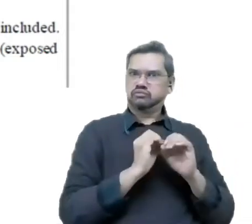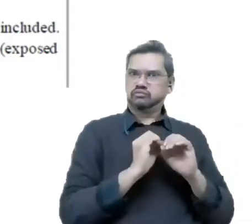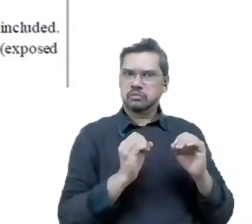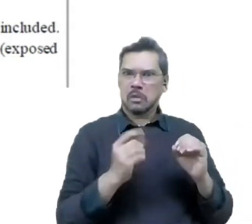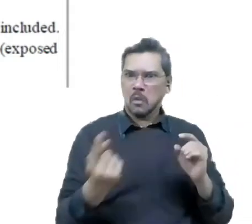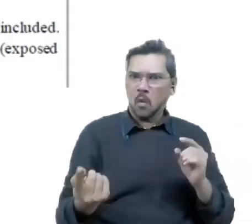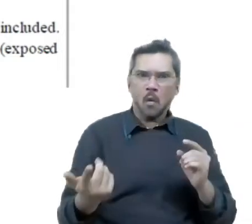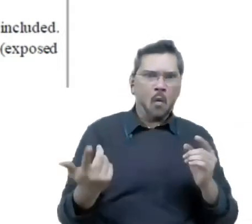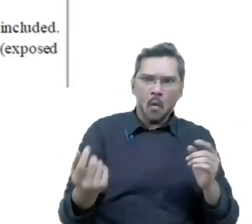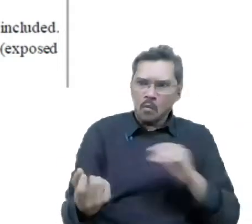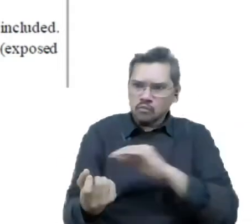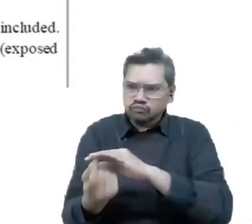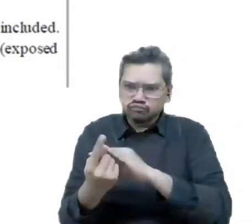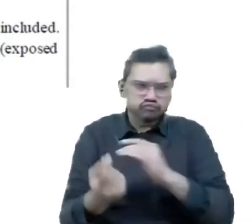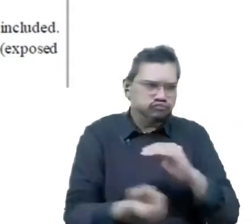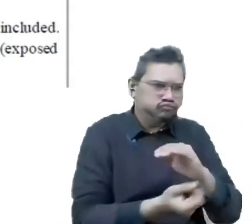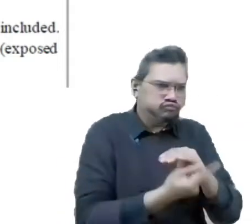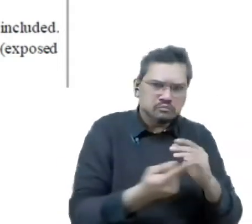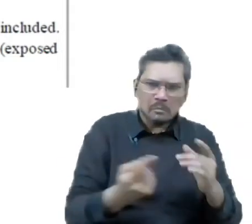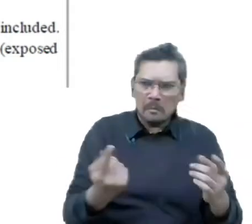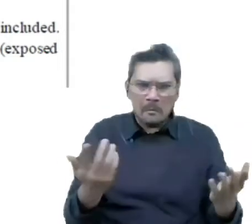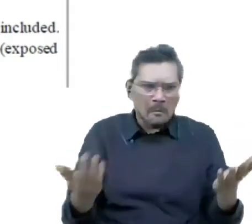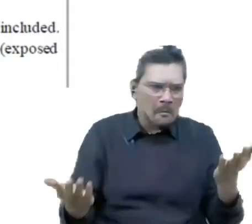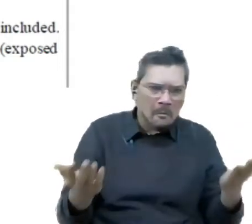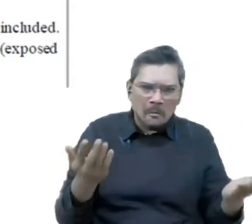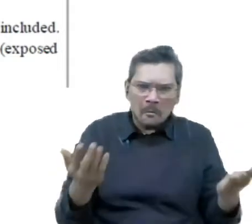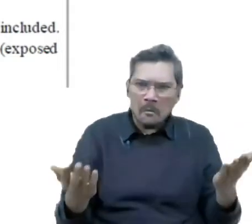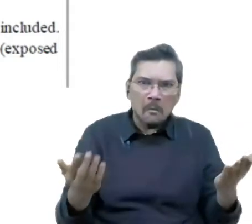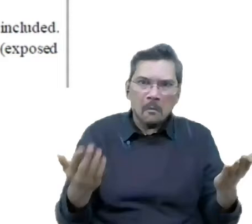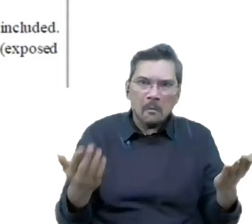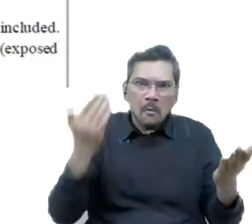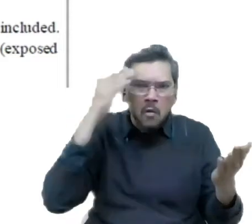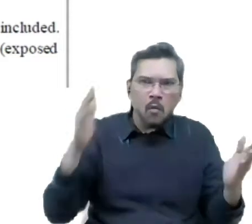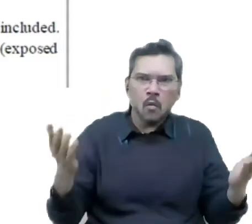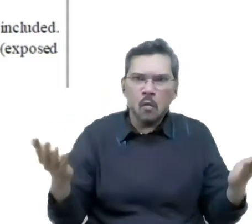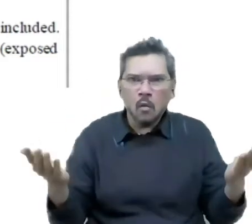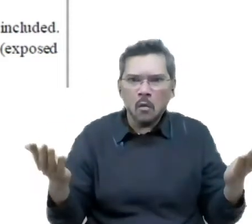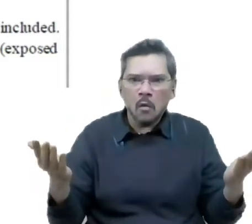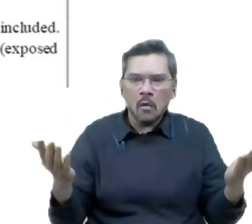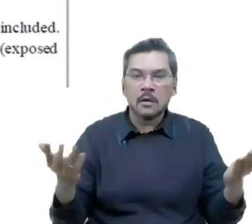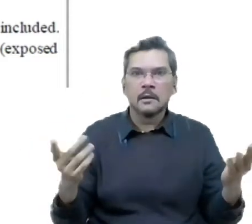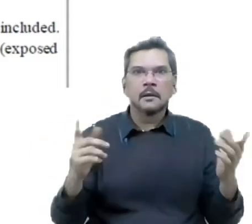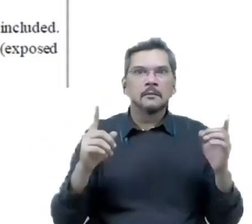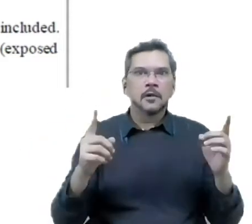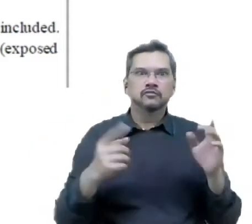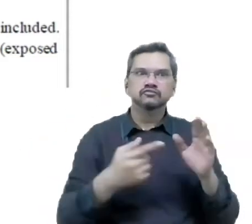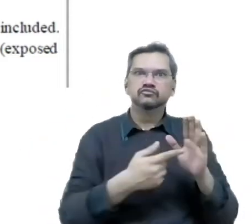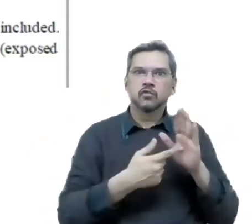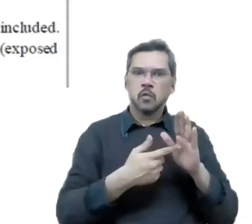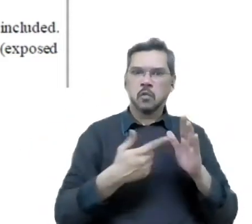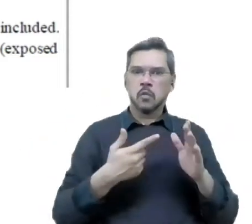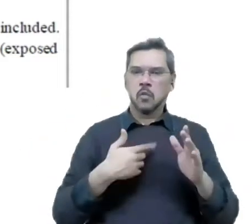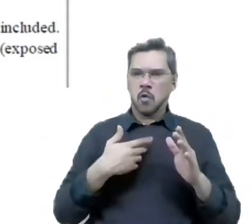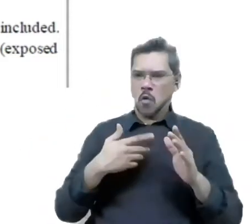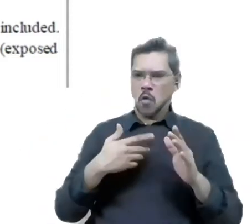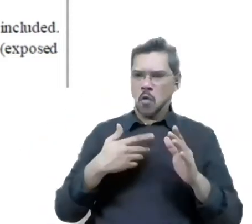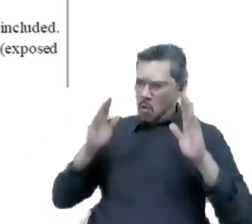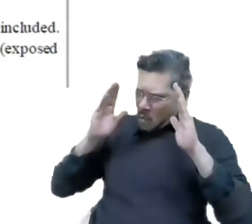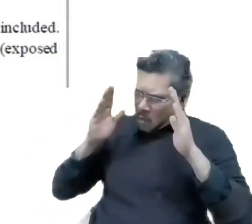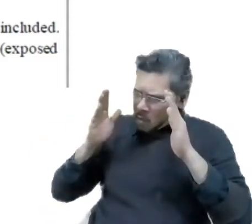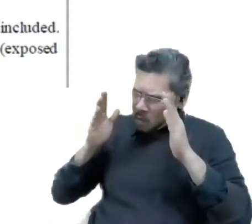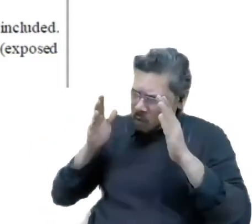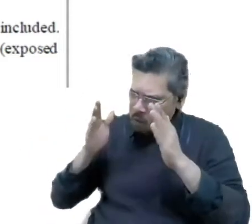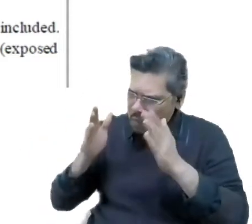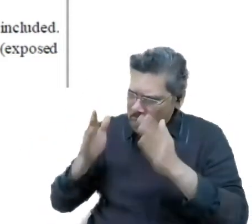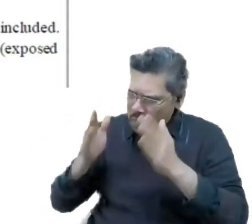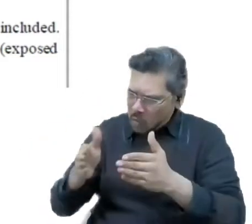it highlighted to us what had been a blind spot because we were so focused on the immediate response and made us prepare for those